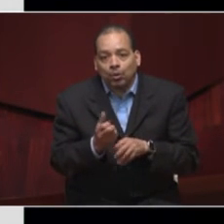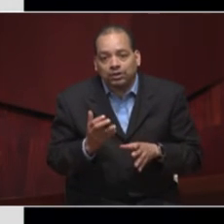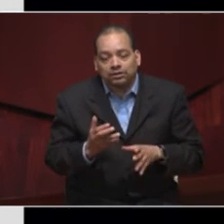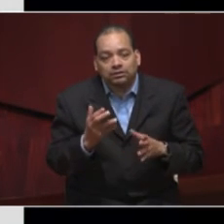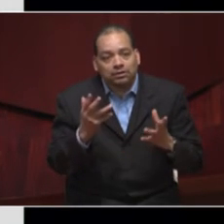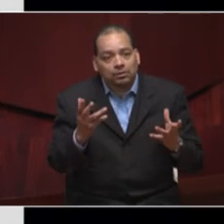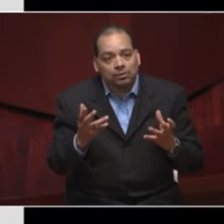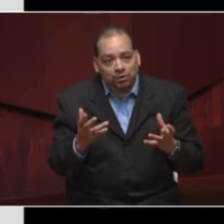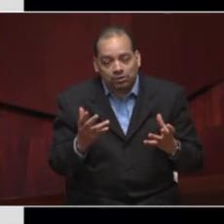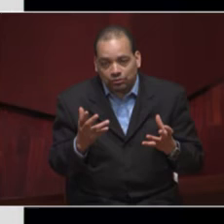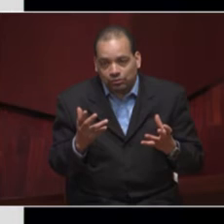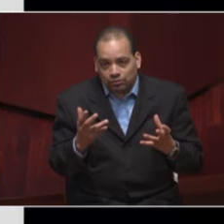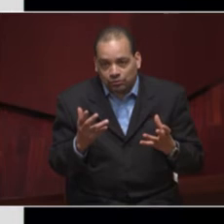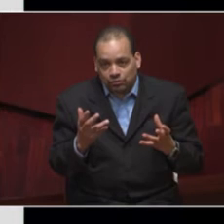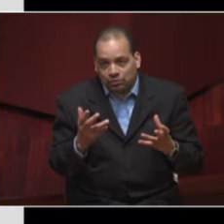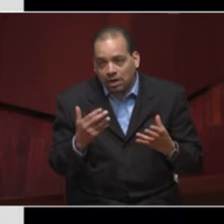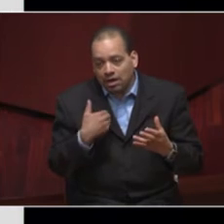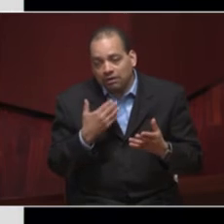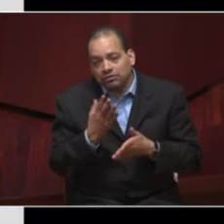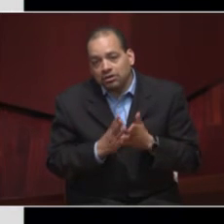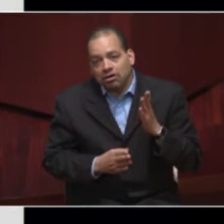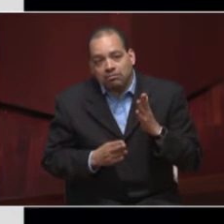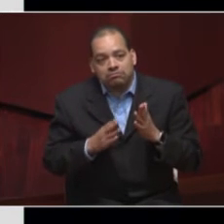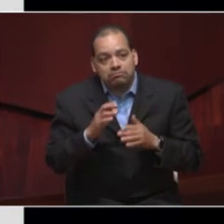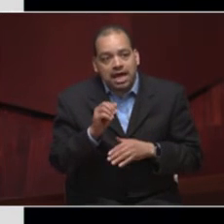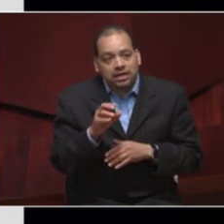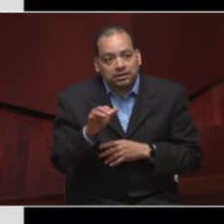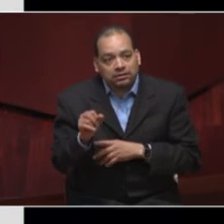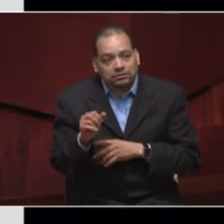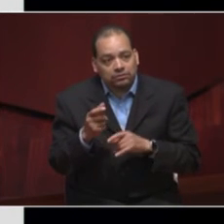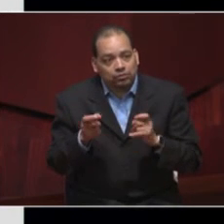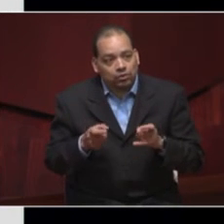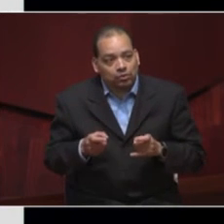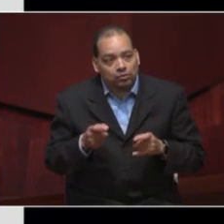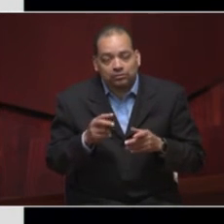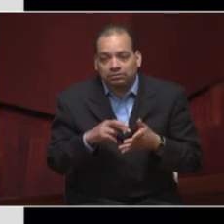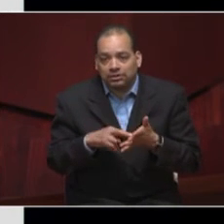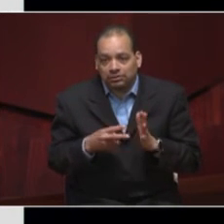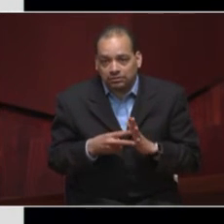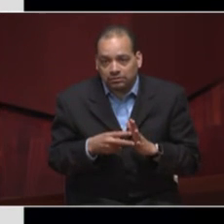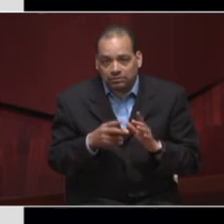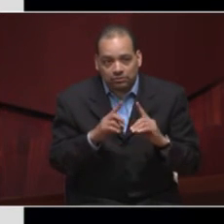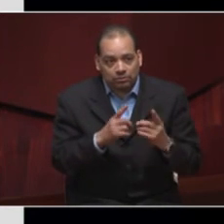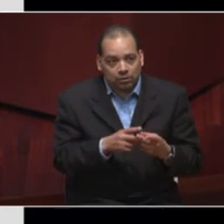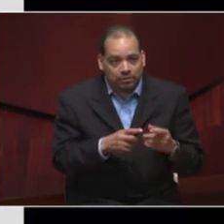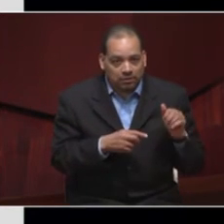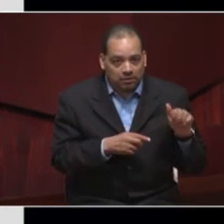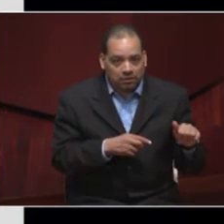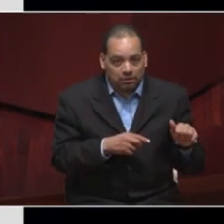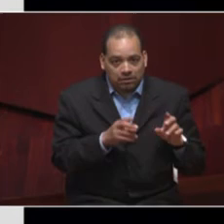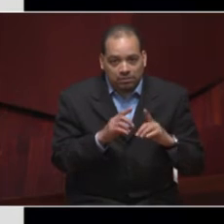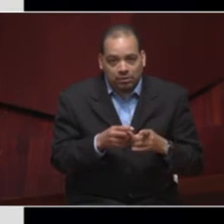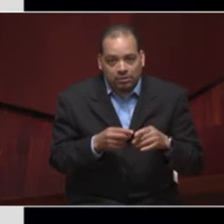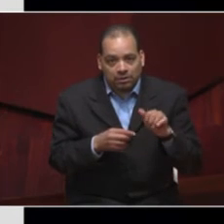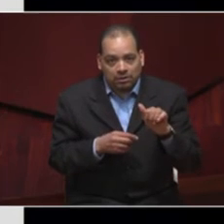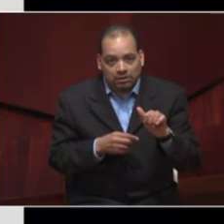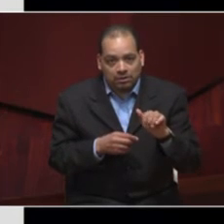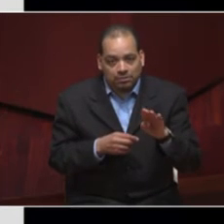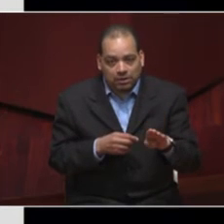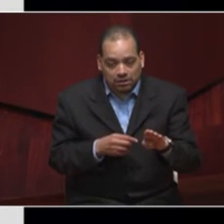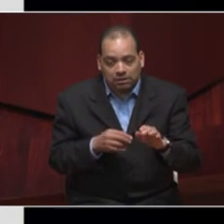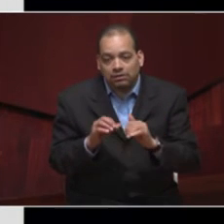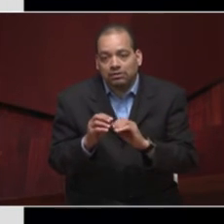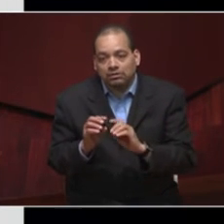want to enable some sort of access controls. So maybe you want Department A, Department B, and Department C